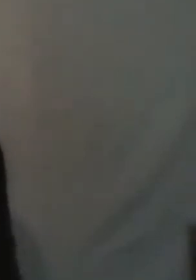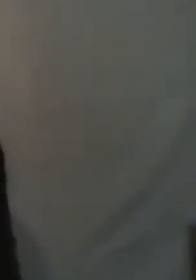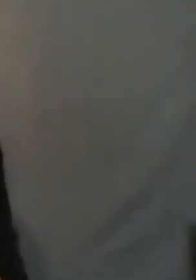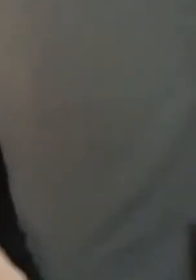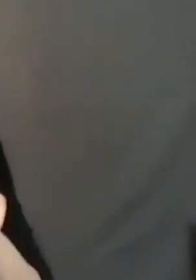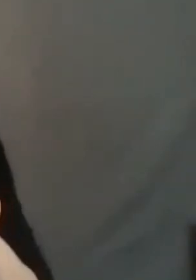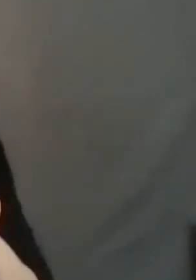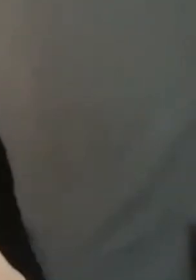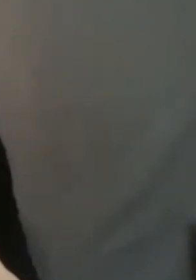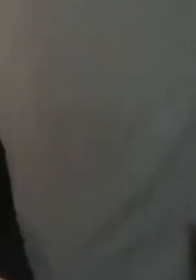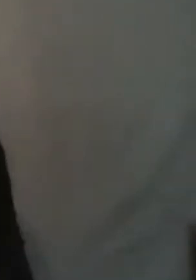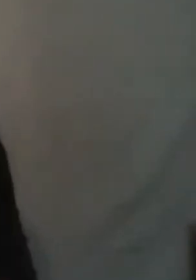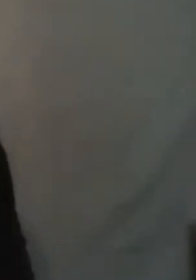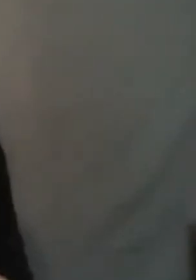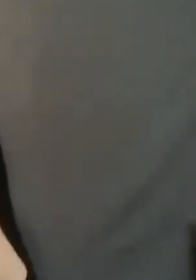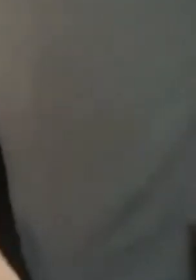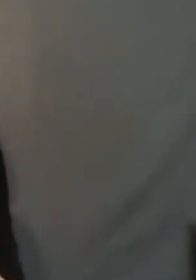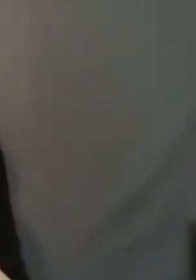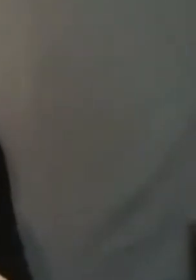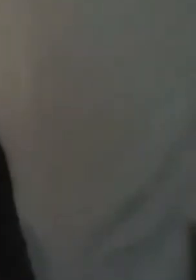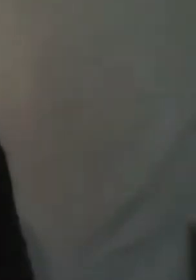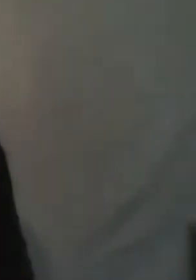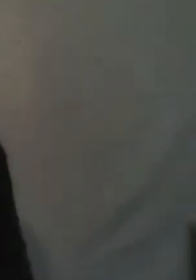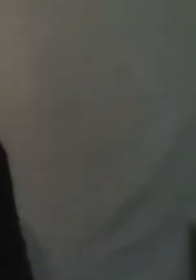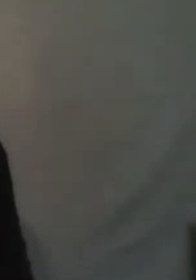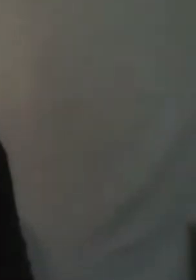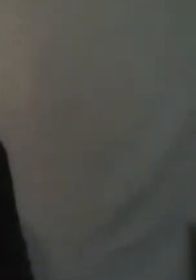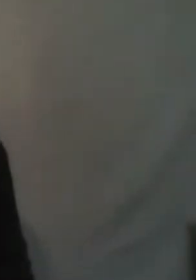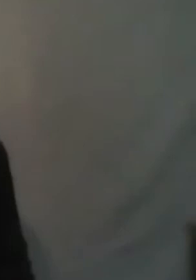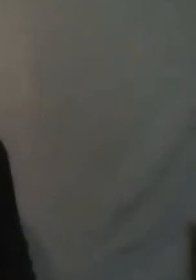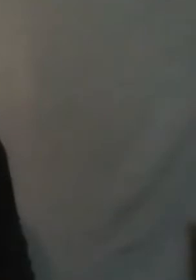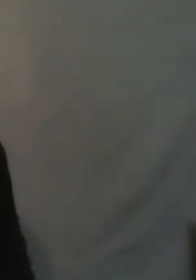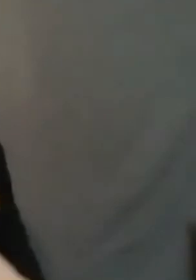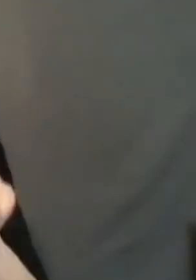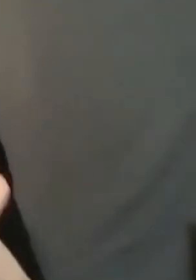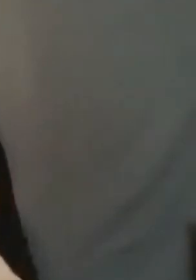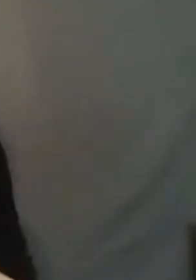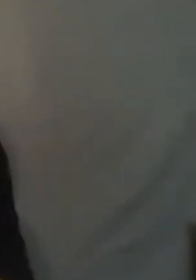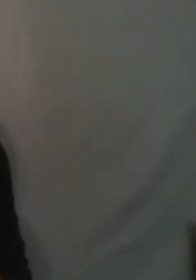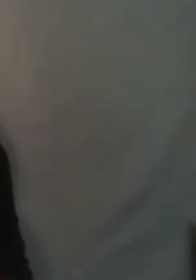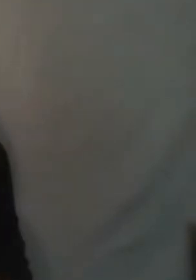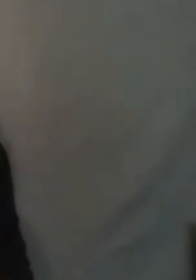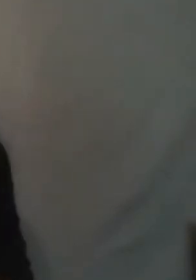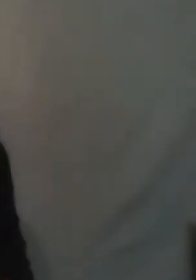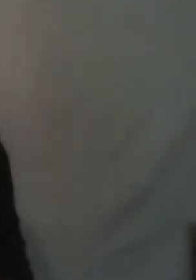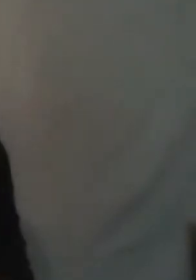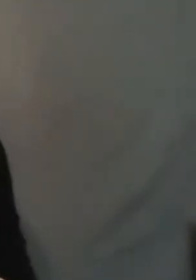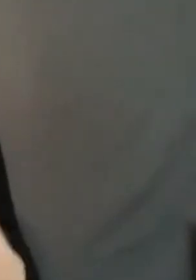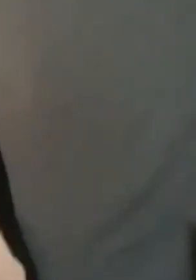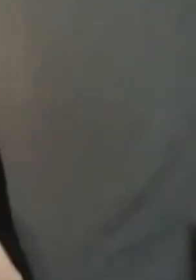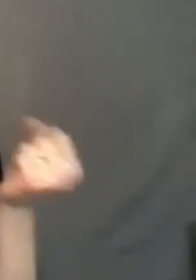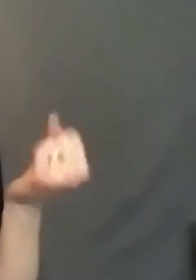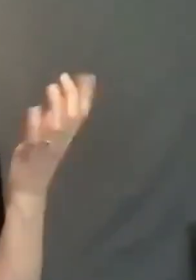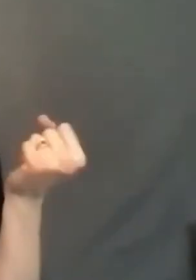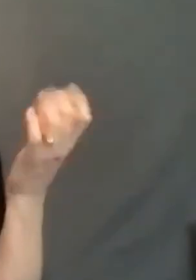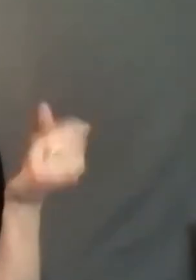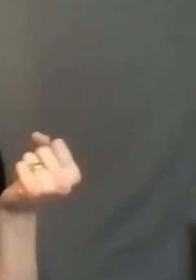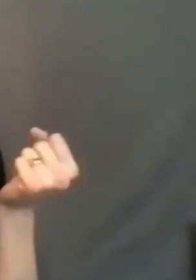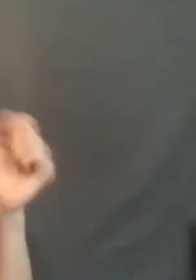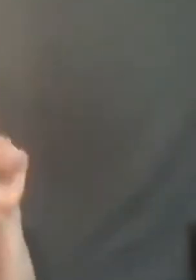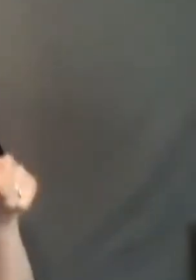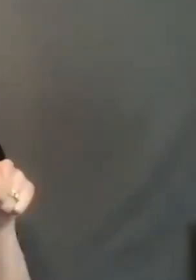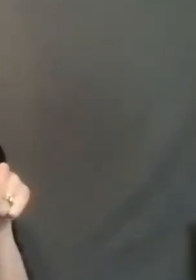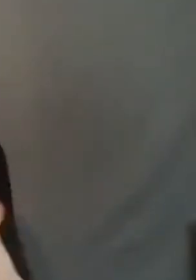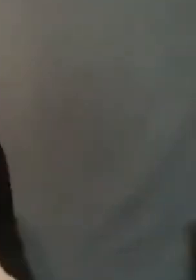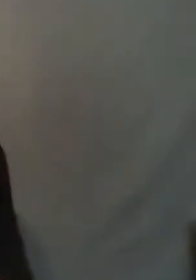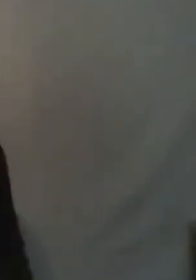our closed captioner. You should be able to see the ASL person on the screen, and you can turn on and